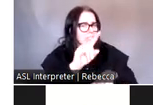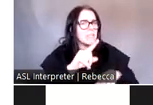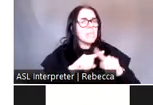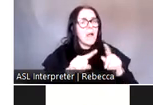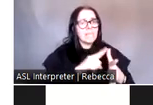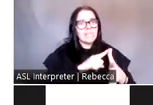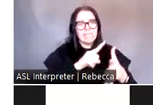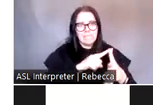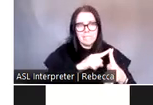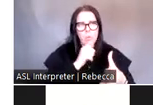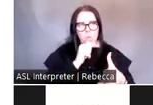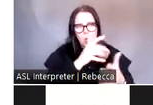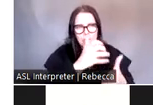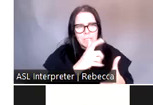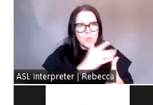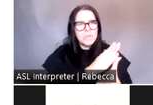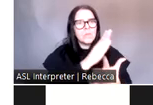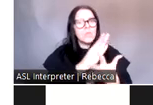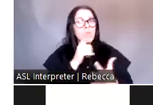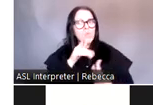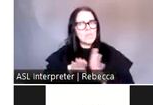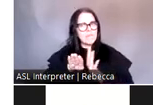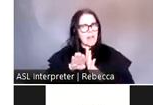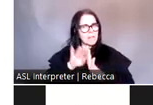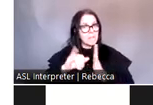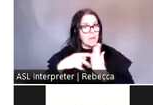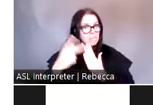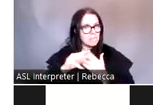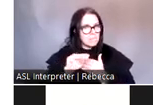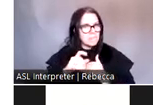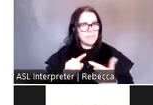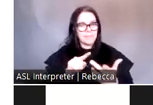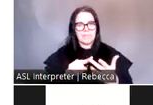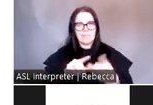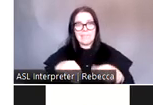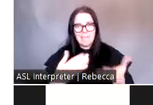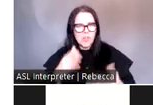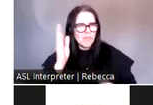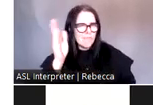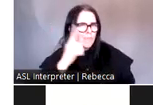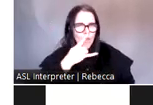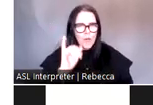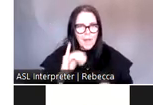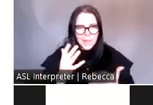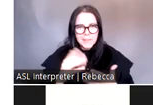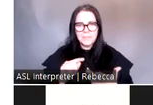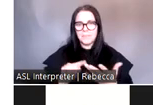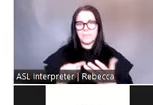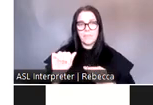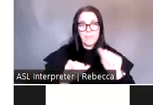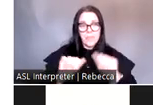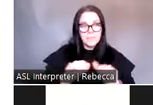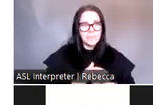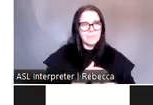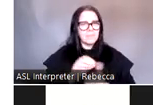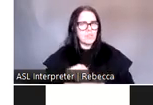develops micro-credentials? How are they delivered? How are they assessed? How are they documented? We hear a lot about badges, so we